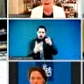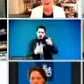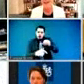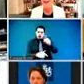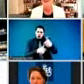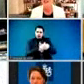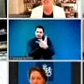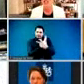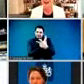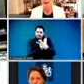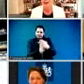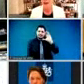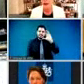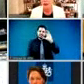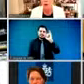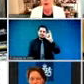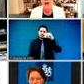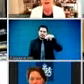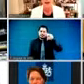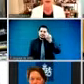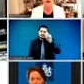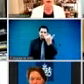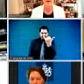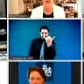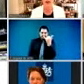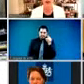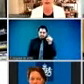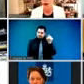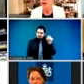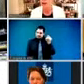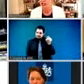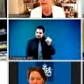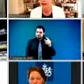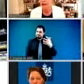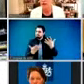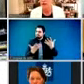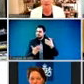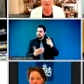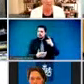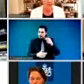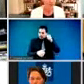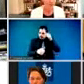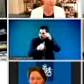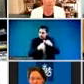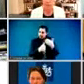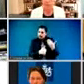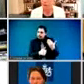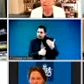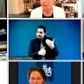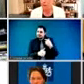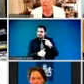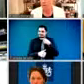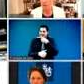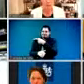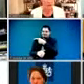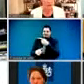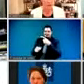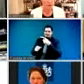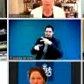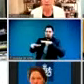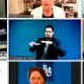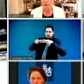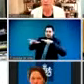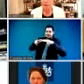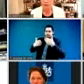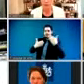and in the GEF and with the Action Coalition on Technology and Innovation? Thank you so much.